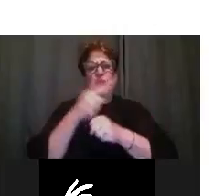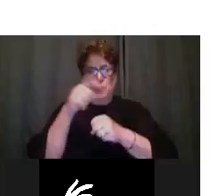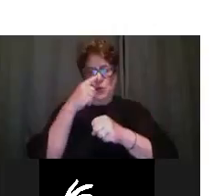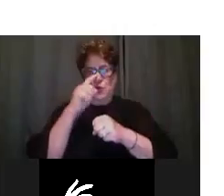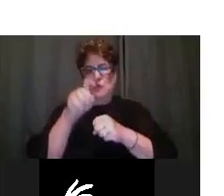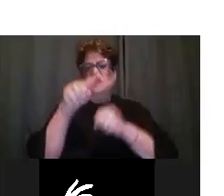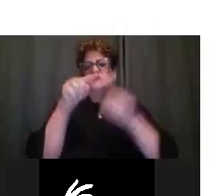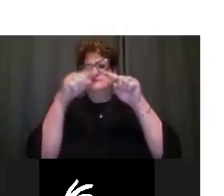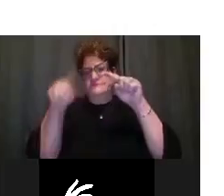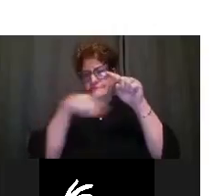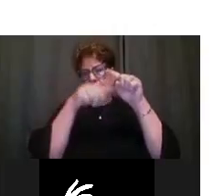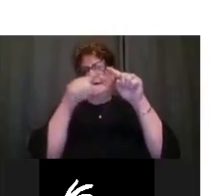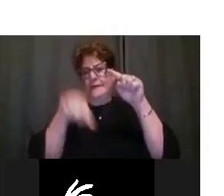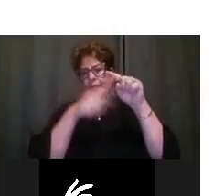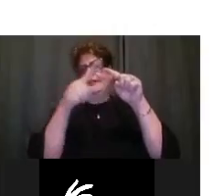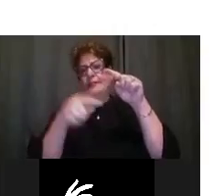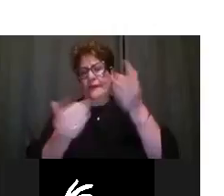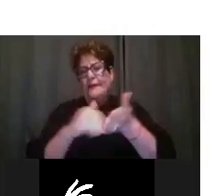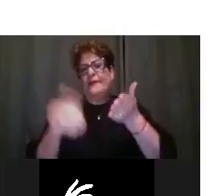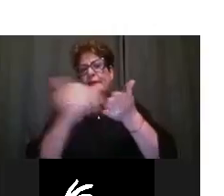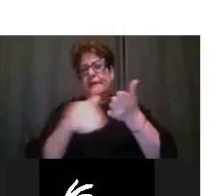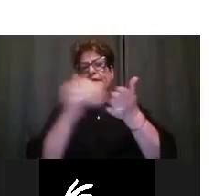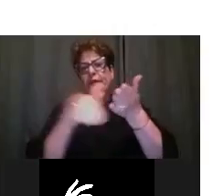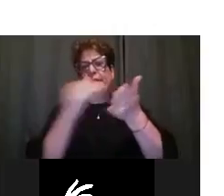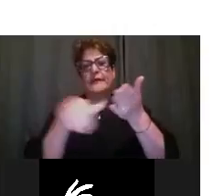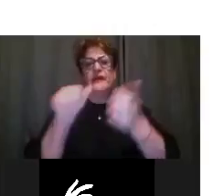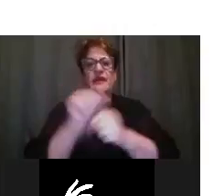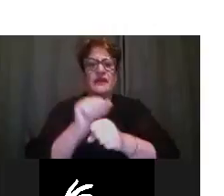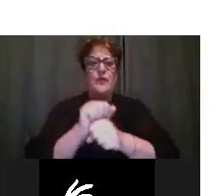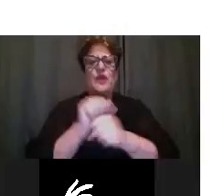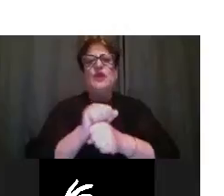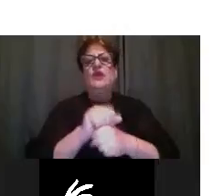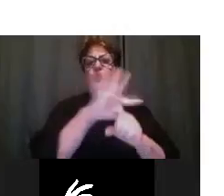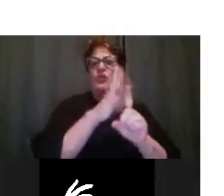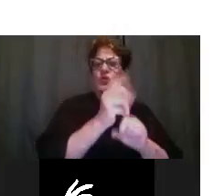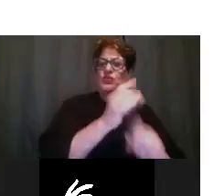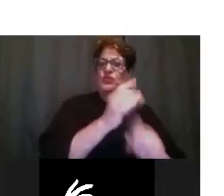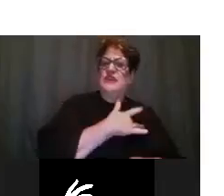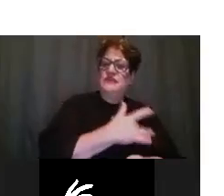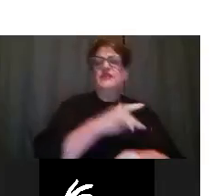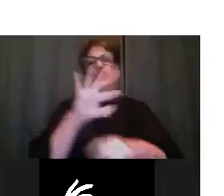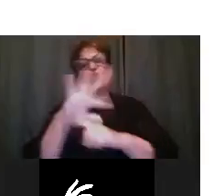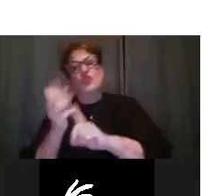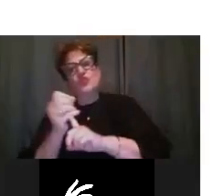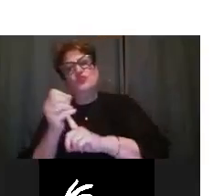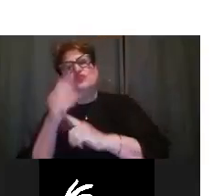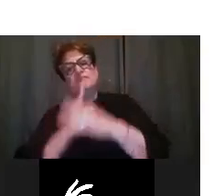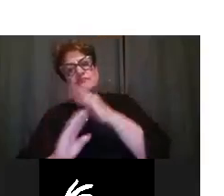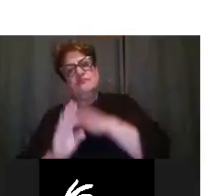at work between cultural sensitivity, humility, and ultimately